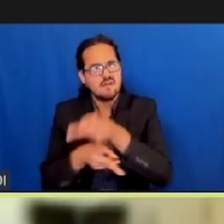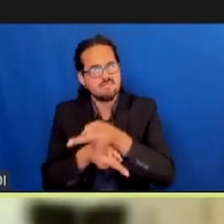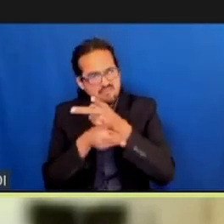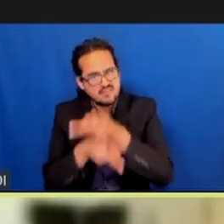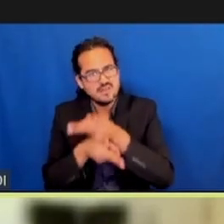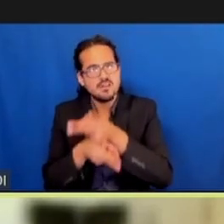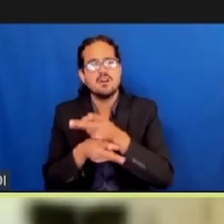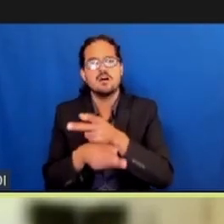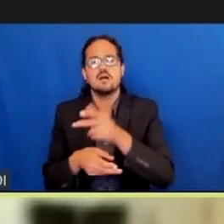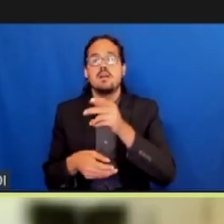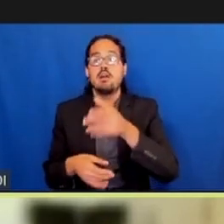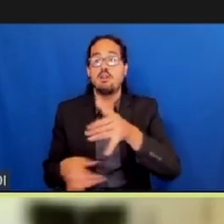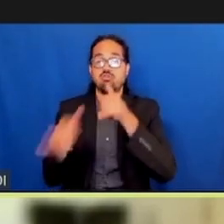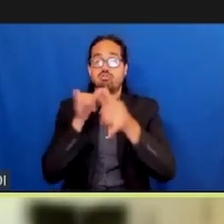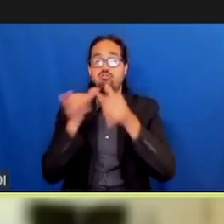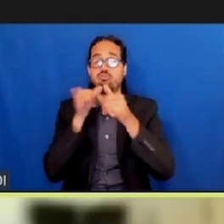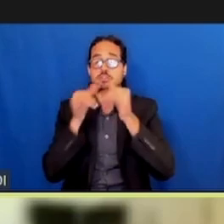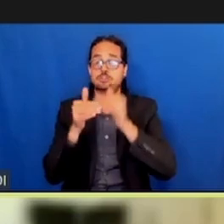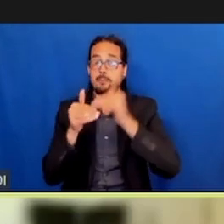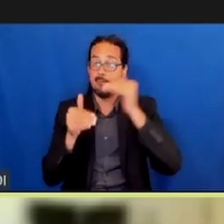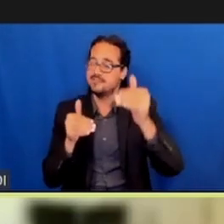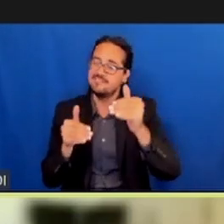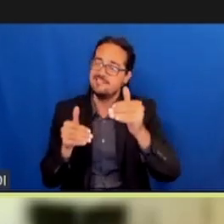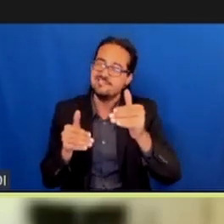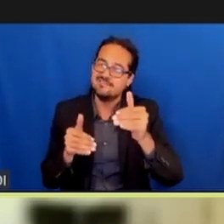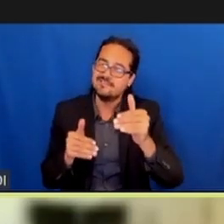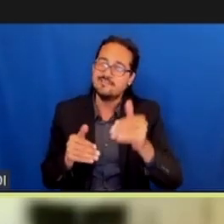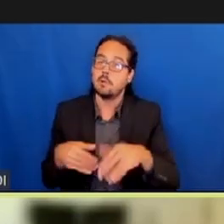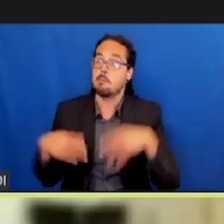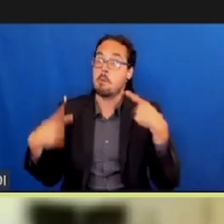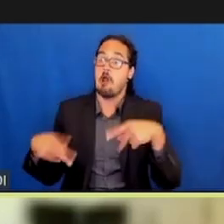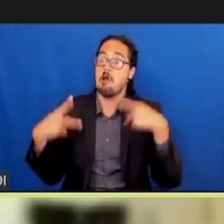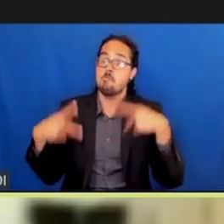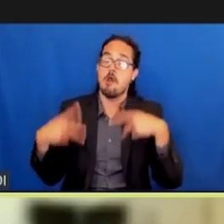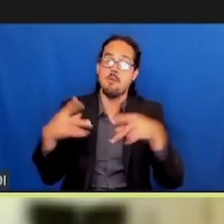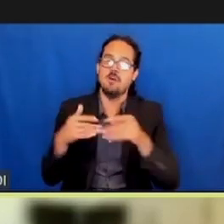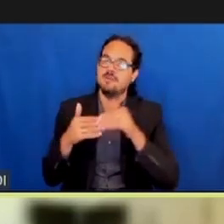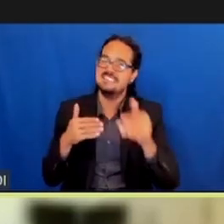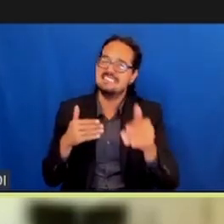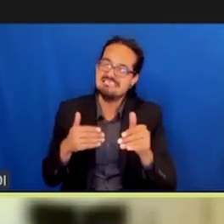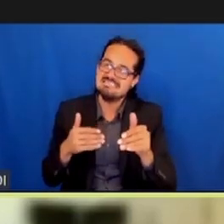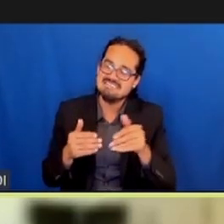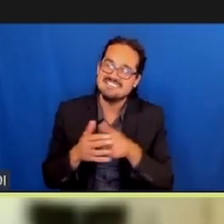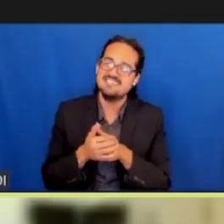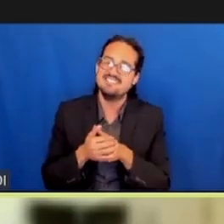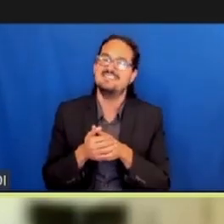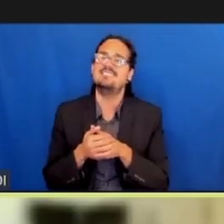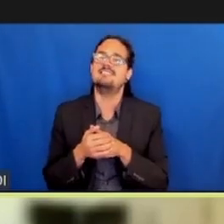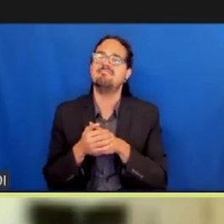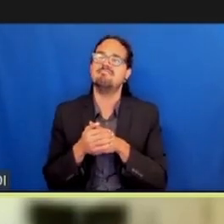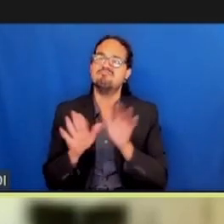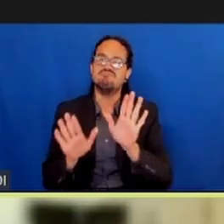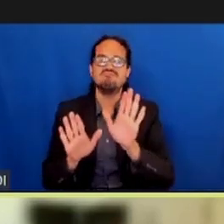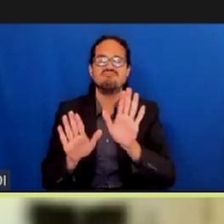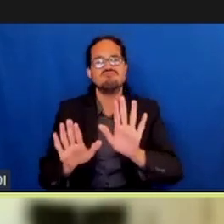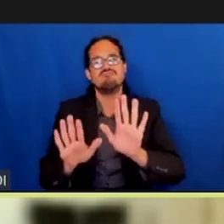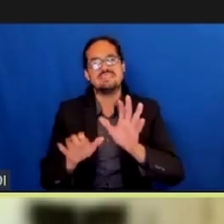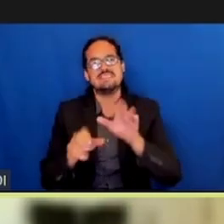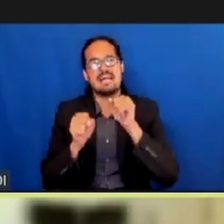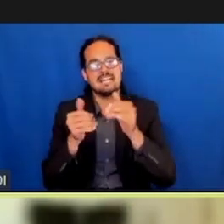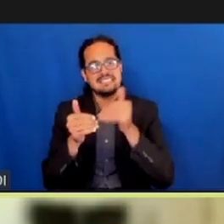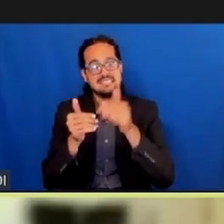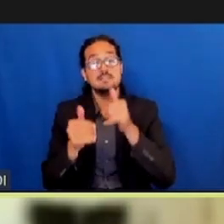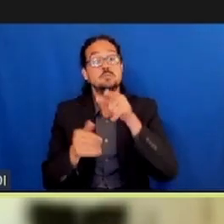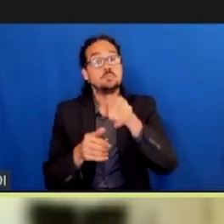all of that kind of getting back to what seems like it should be normal is not helping, to get help, either from your doctor, certainly starting